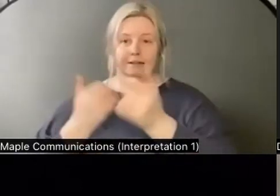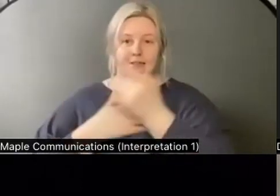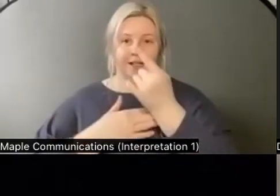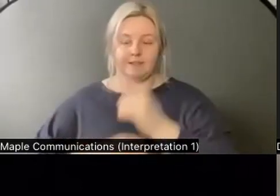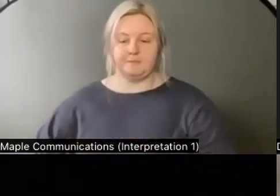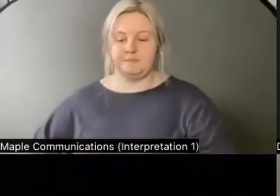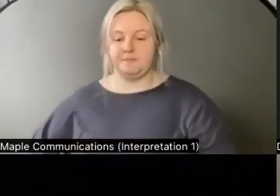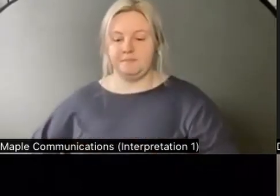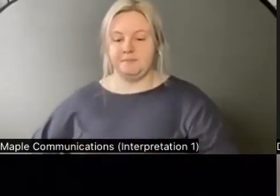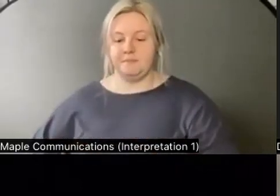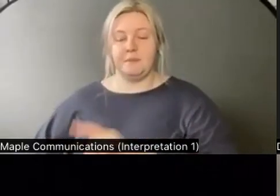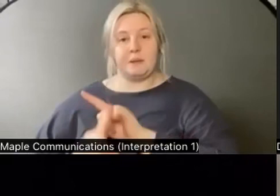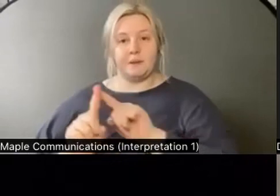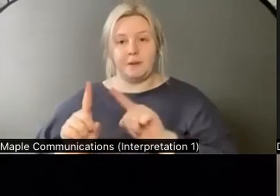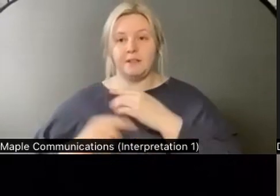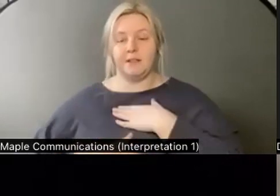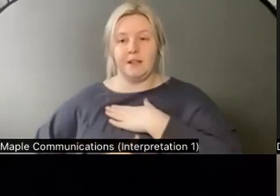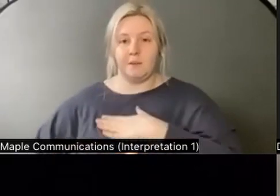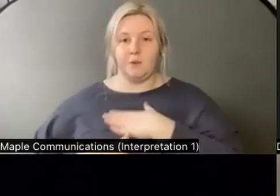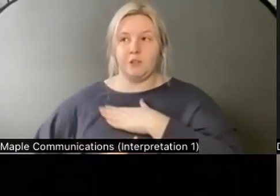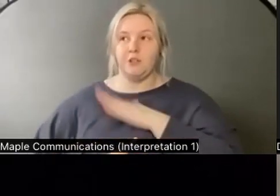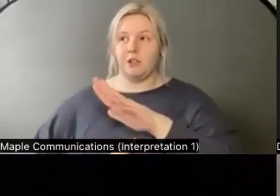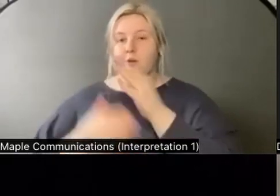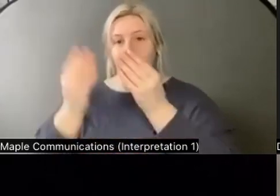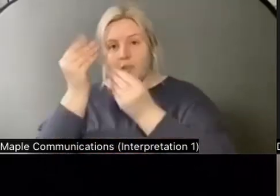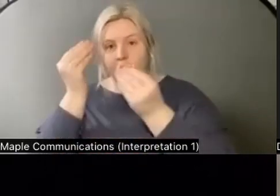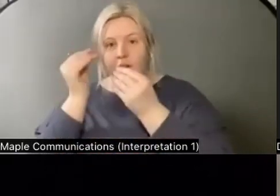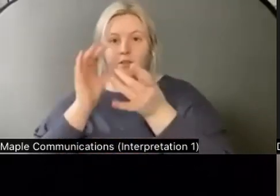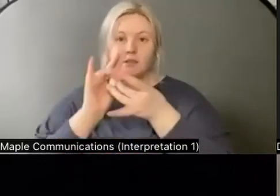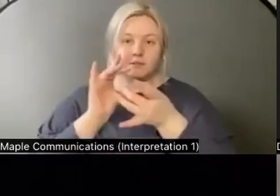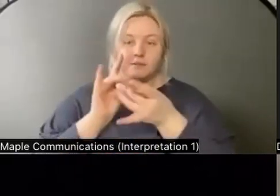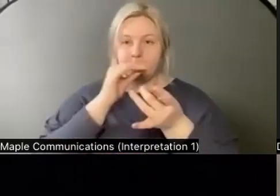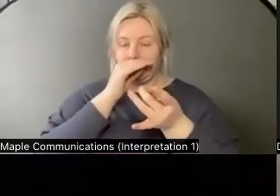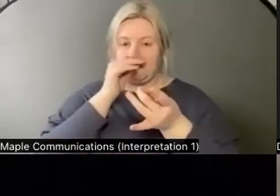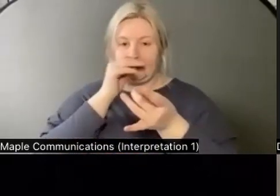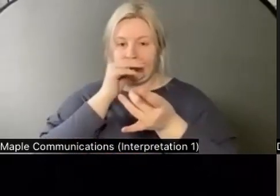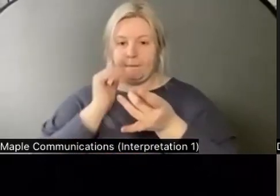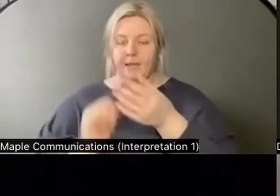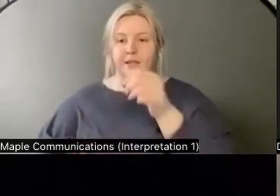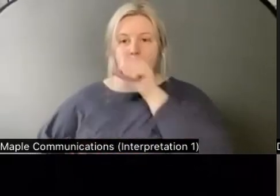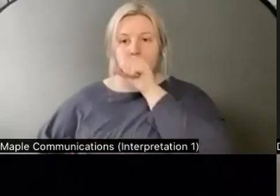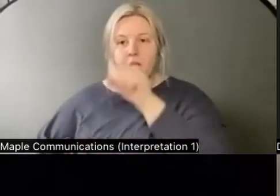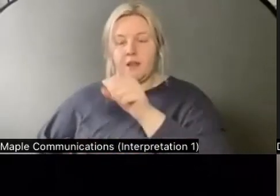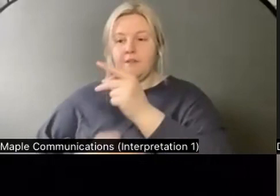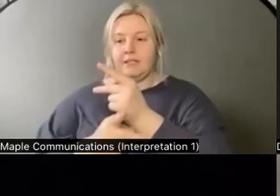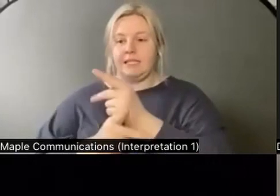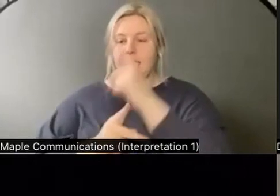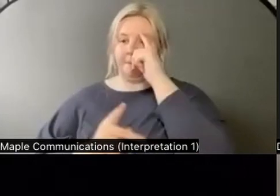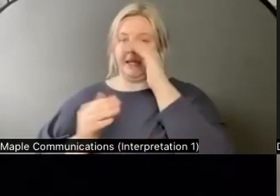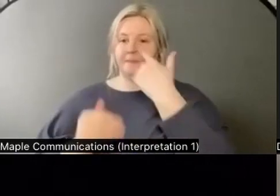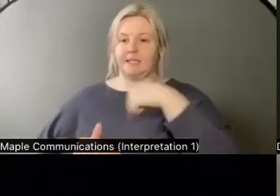But I really appreciate the thoughts that you shared there. And I love Keep Expecting Us. That's fantastic.